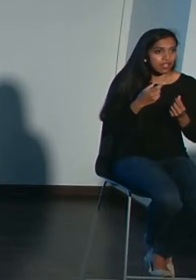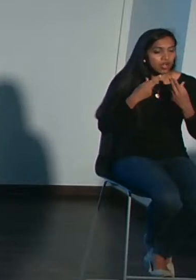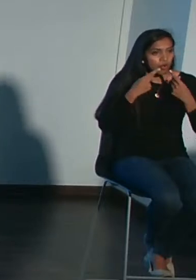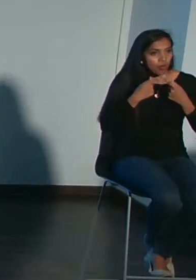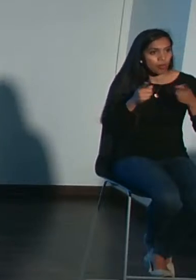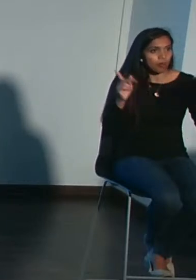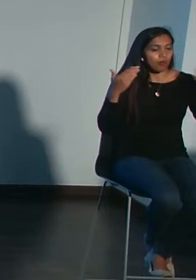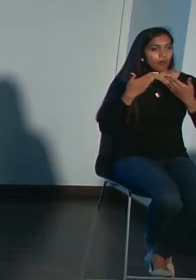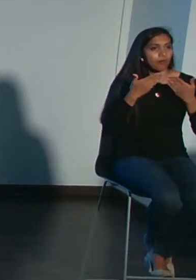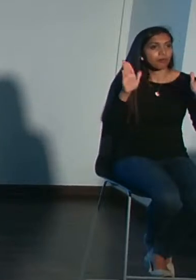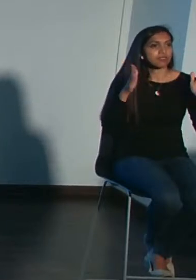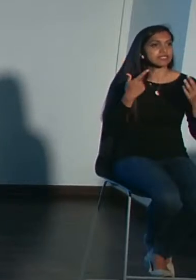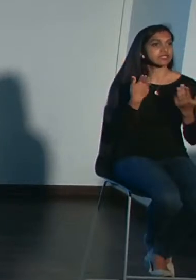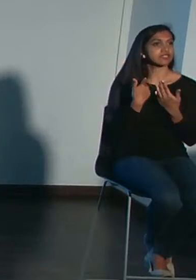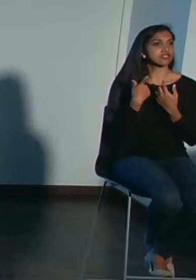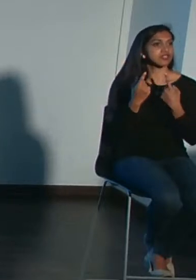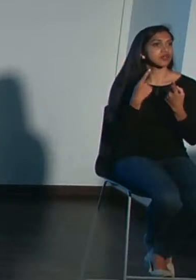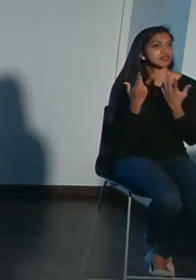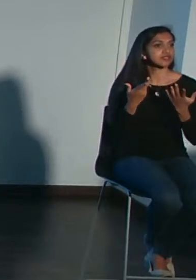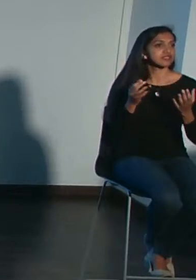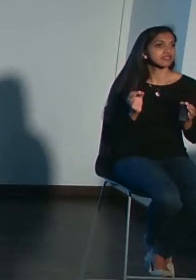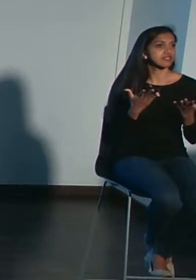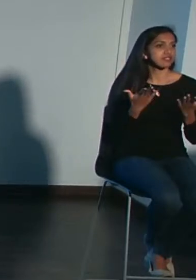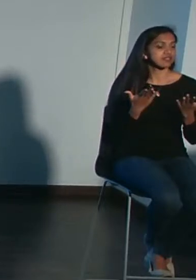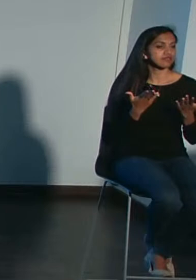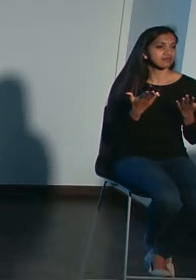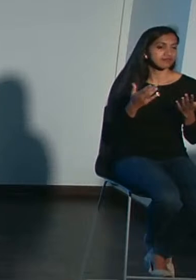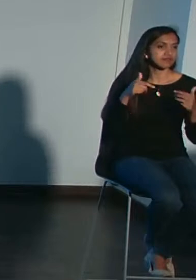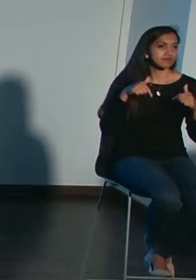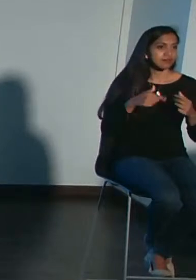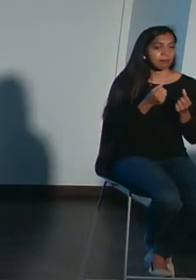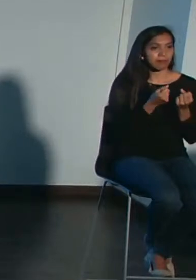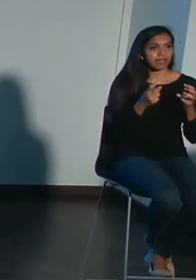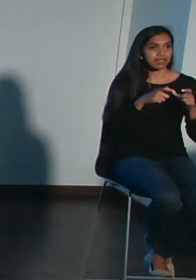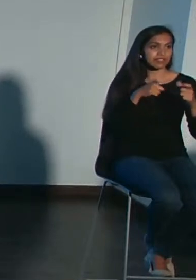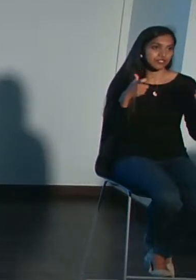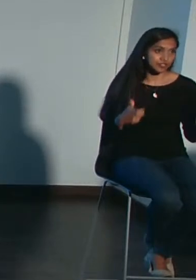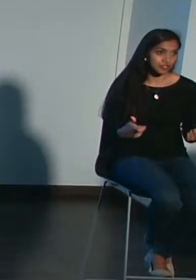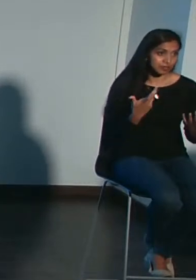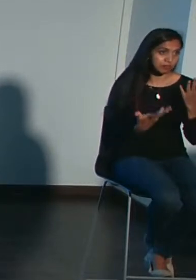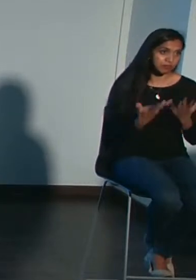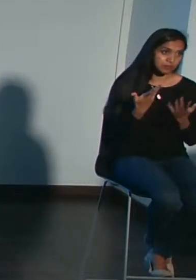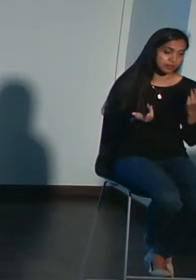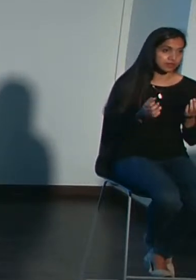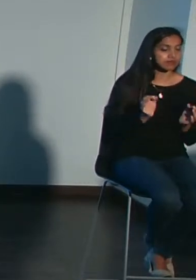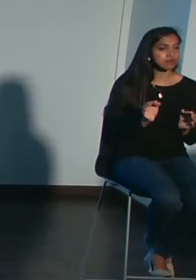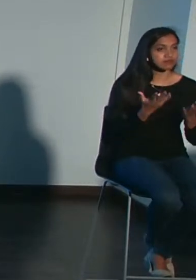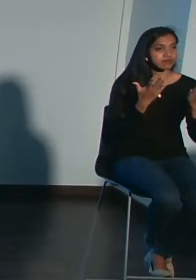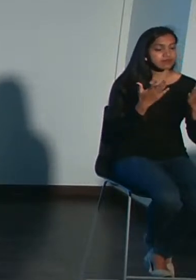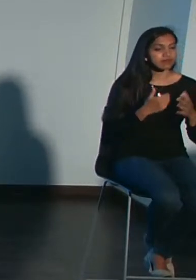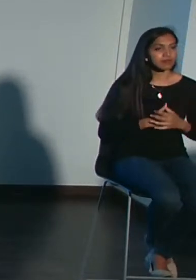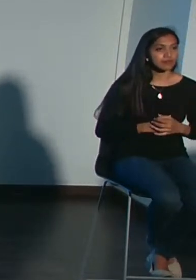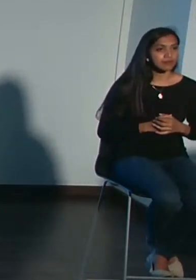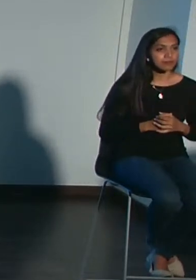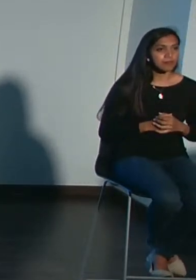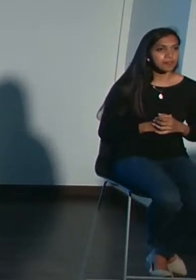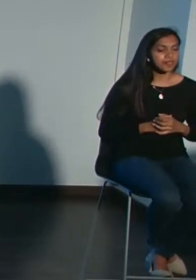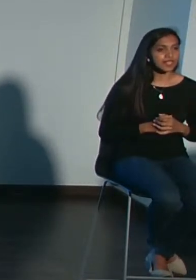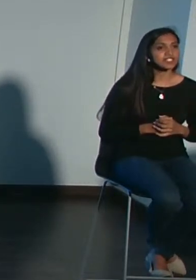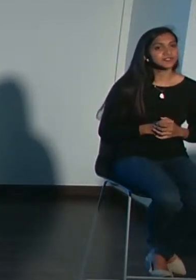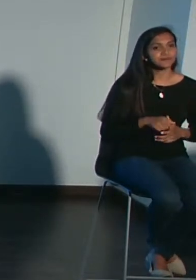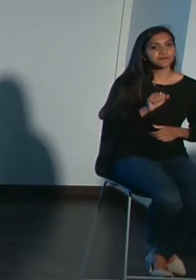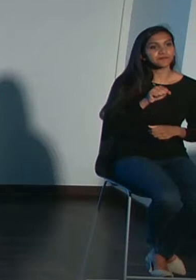ourselves, the people we're working with, or the institution as well. Um, And yeah, I